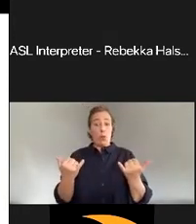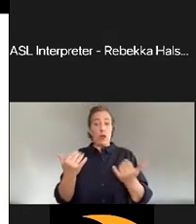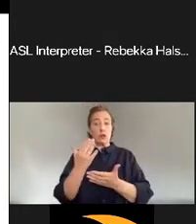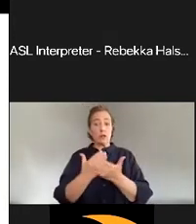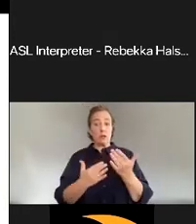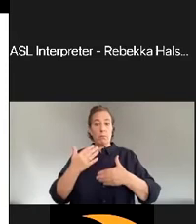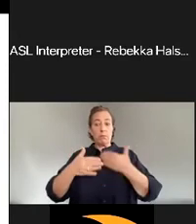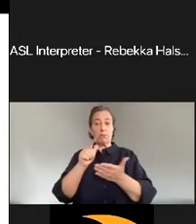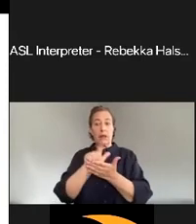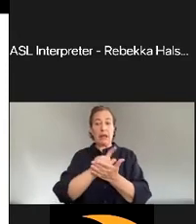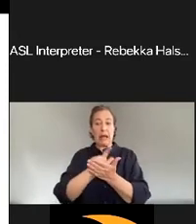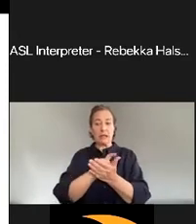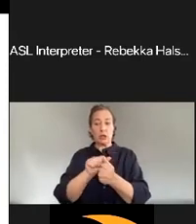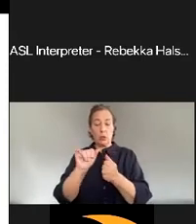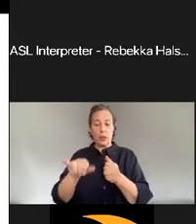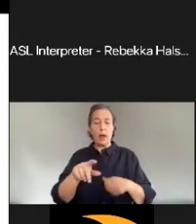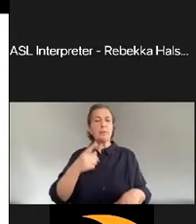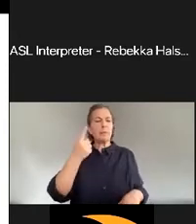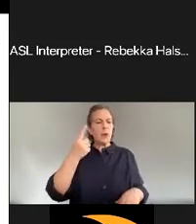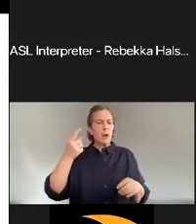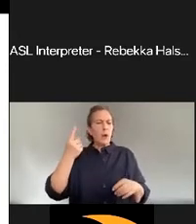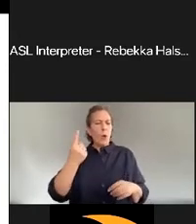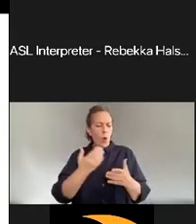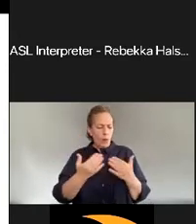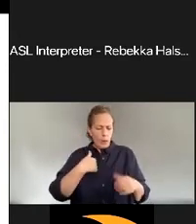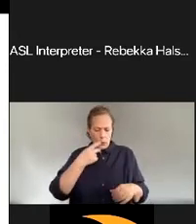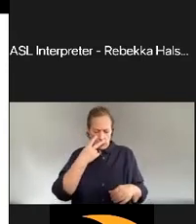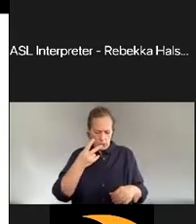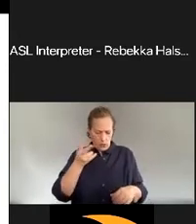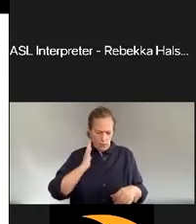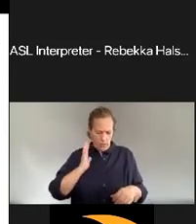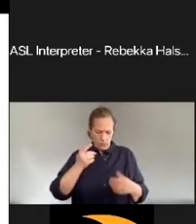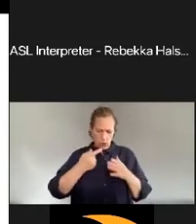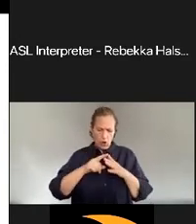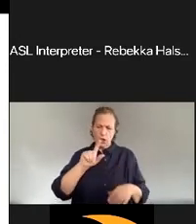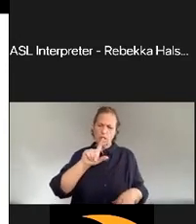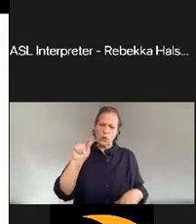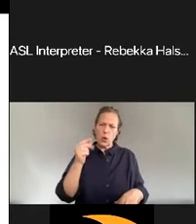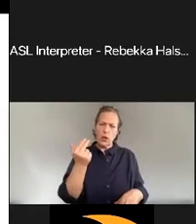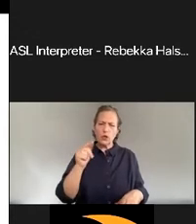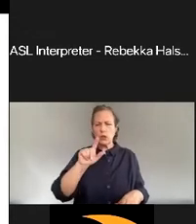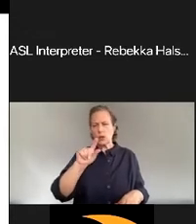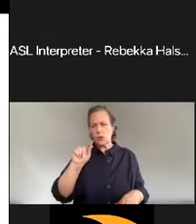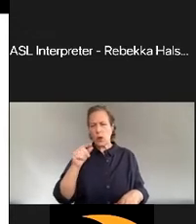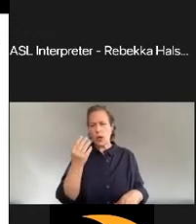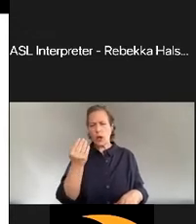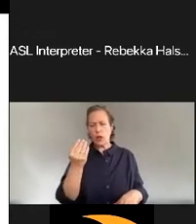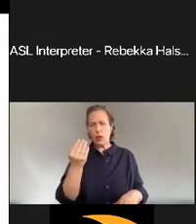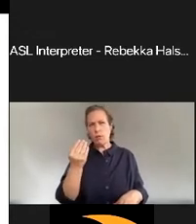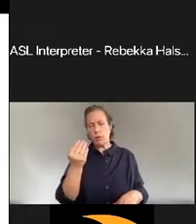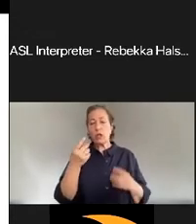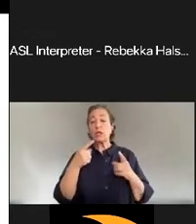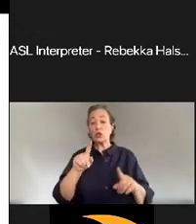that we saw specifically starting in about 2013, 2014 under the Obama administration is